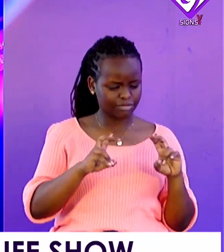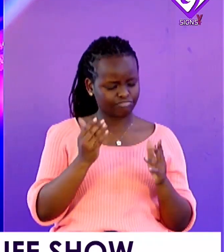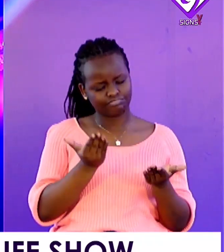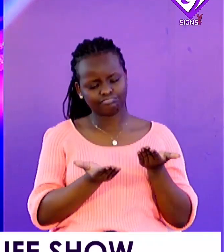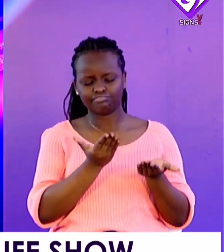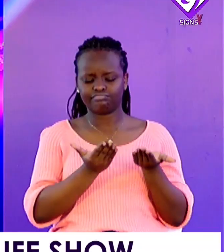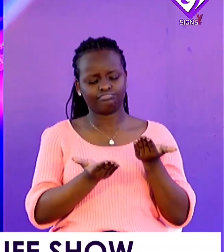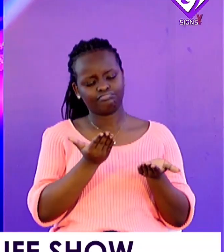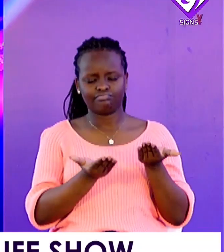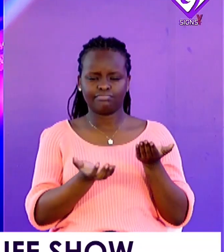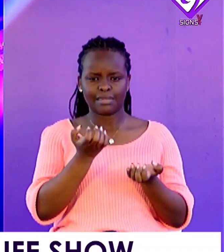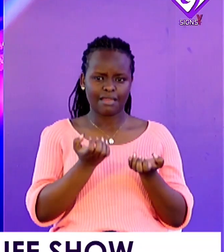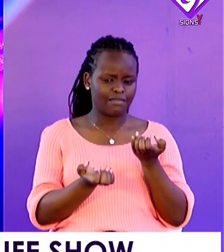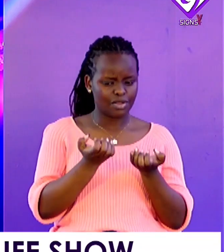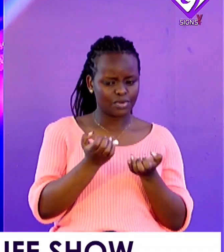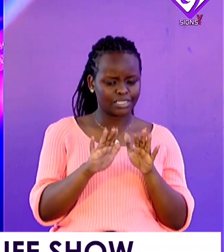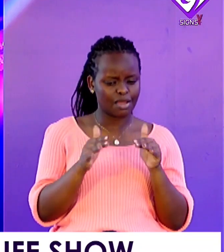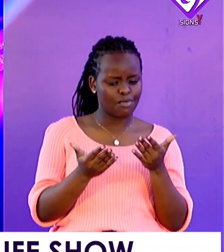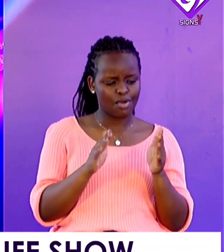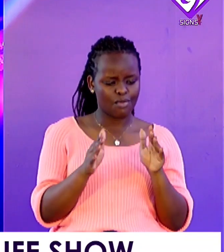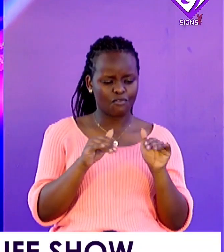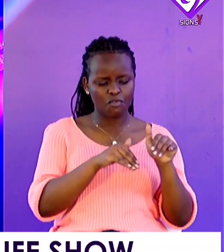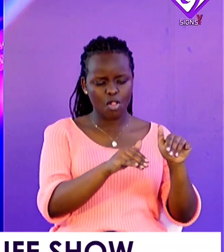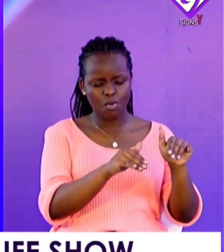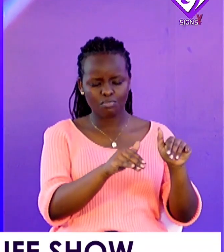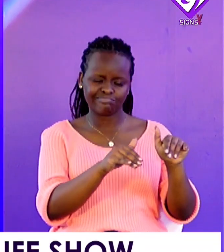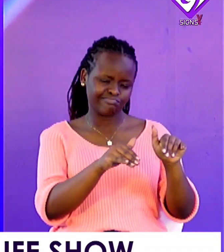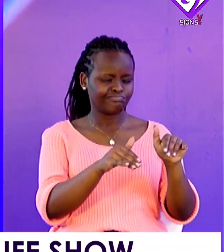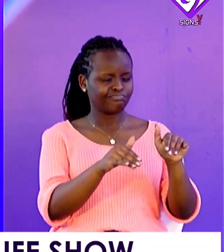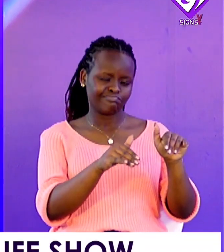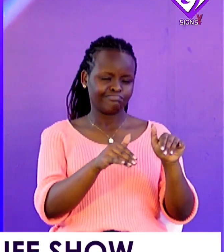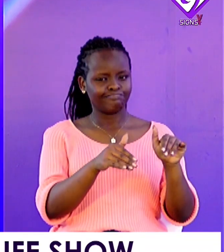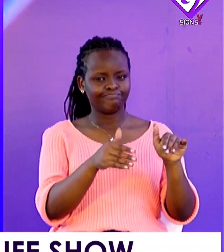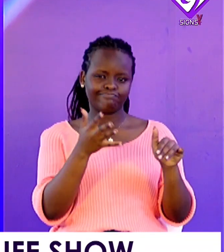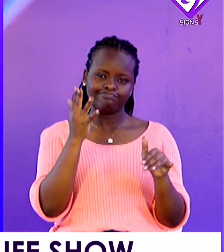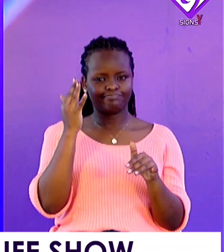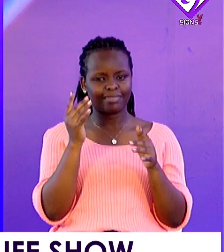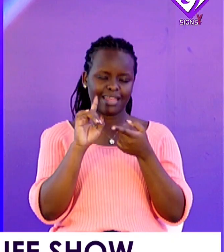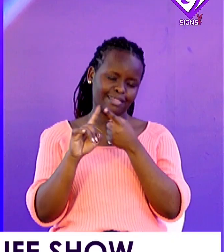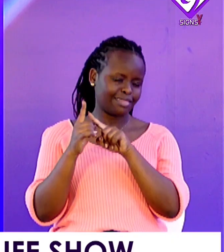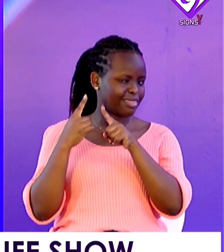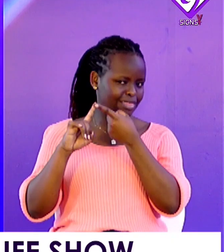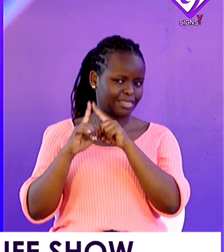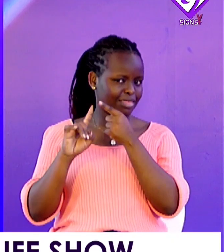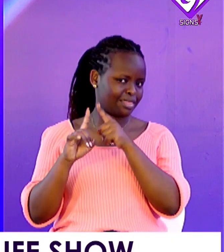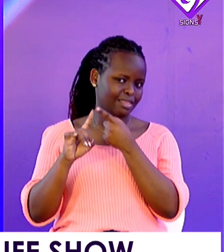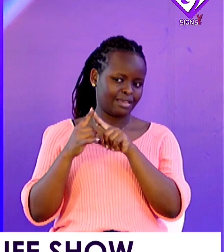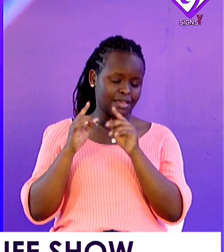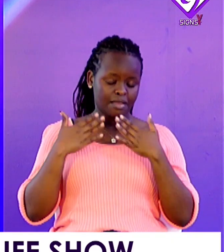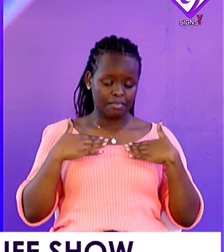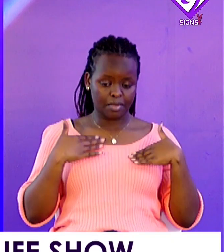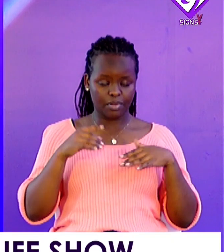one? Okay. Yeah. Wow. I'm almost laughing. This is a